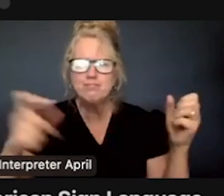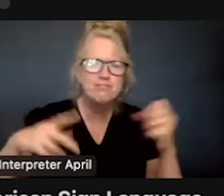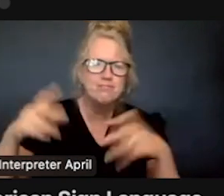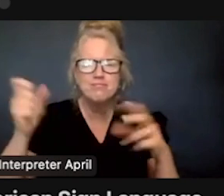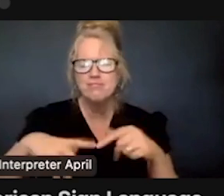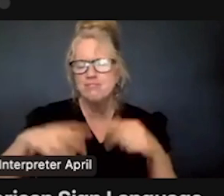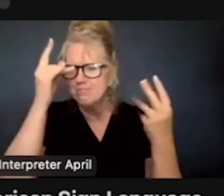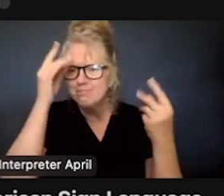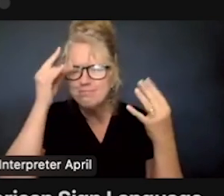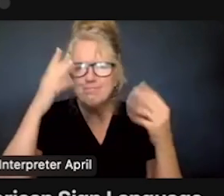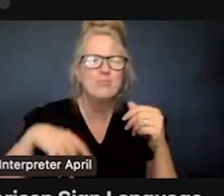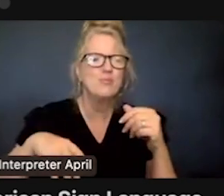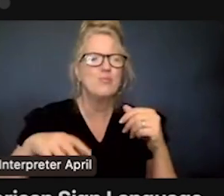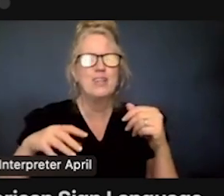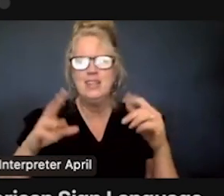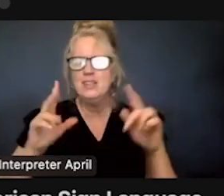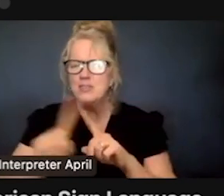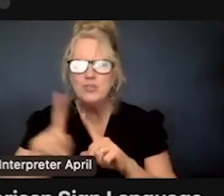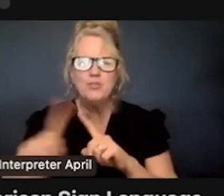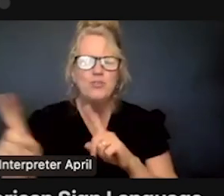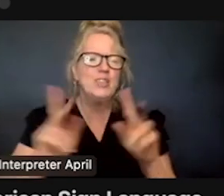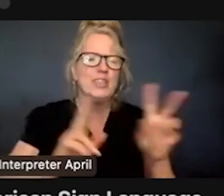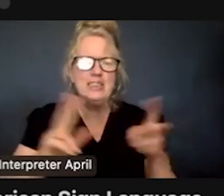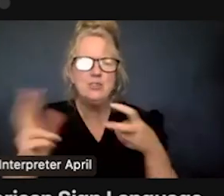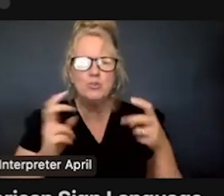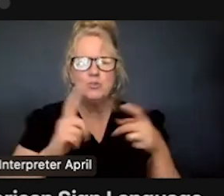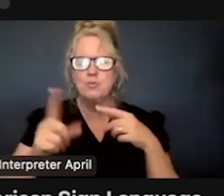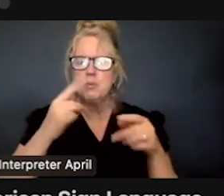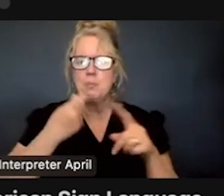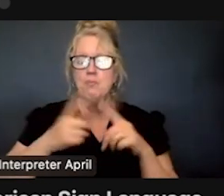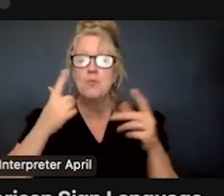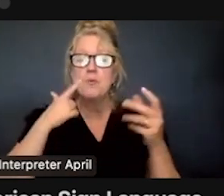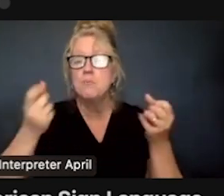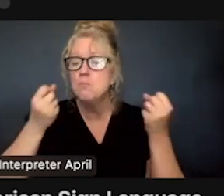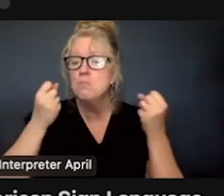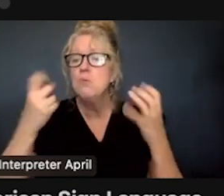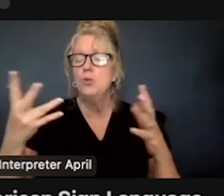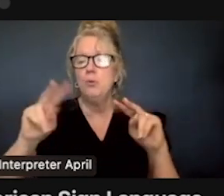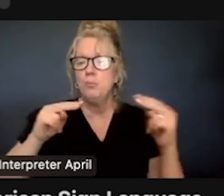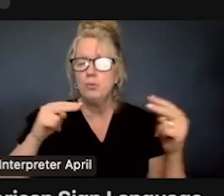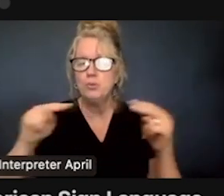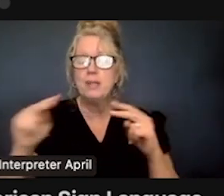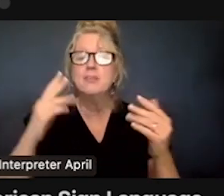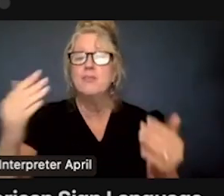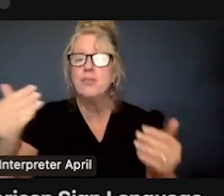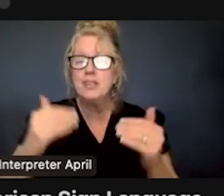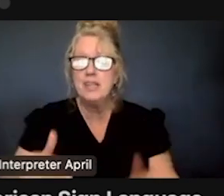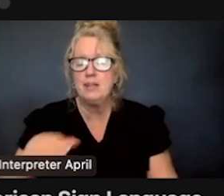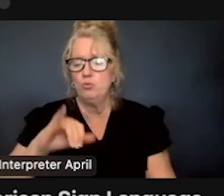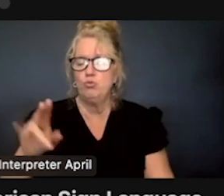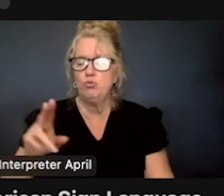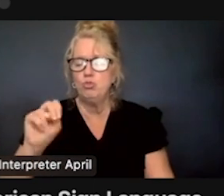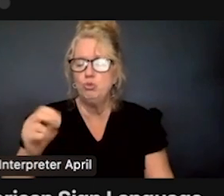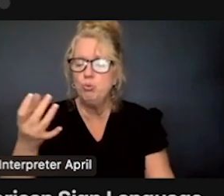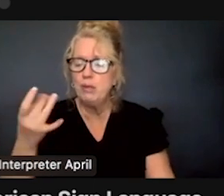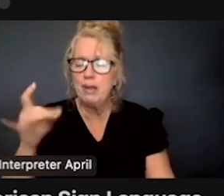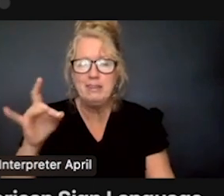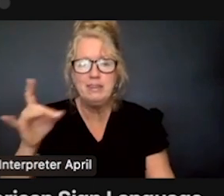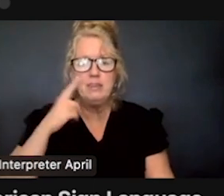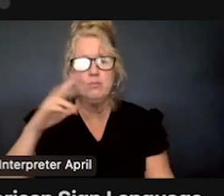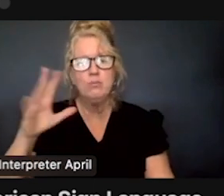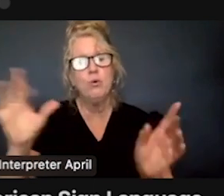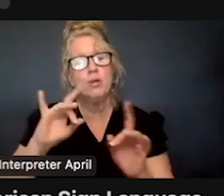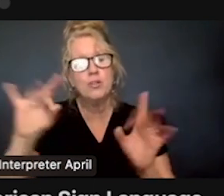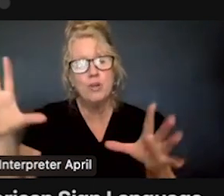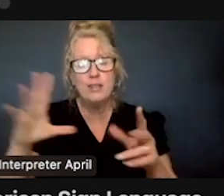people think about the issue from multiple perspectives. The next one is June 18th on crisis